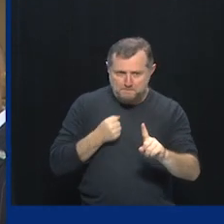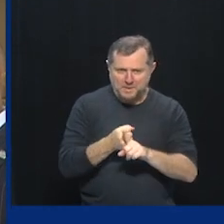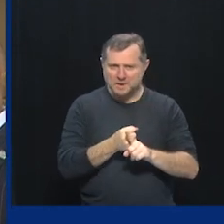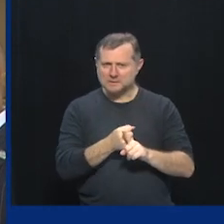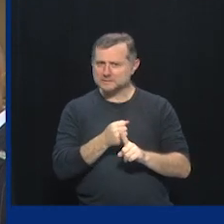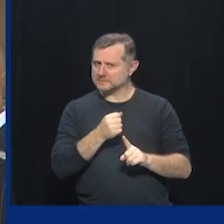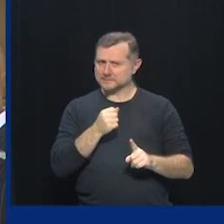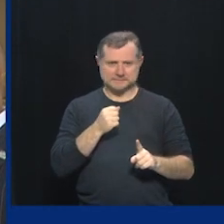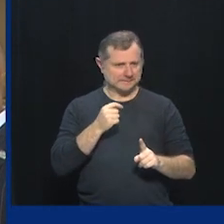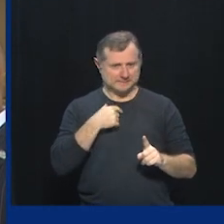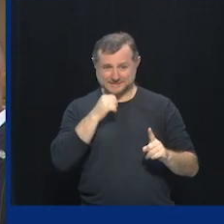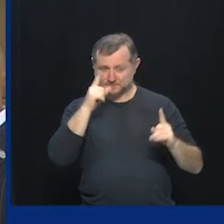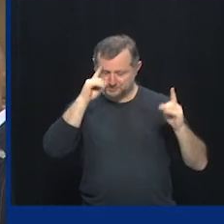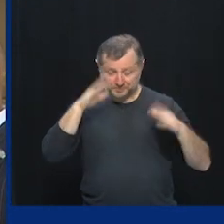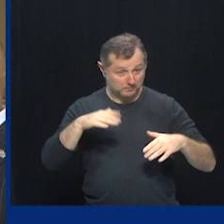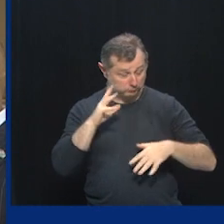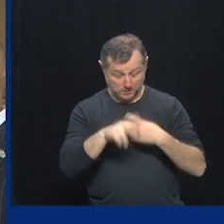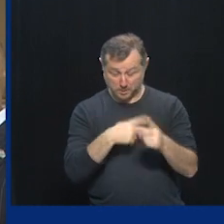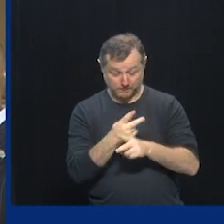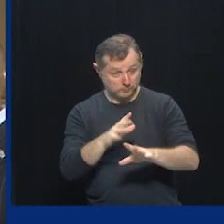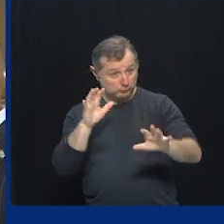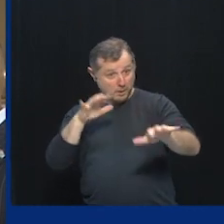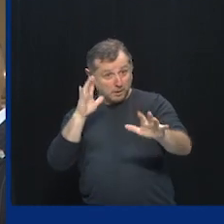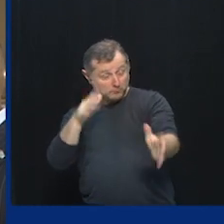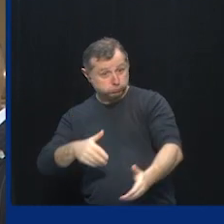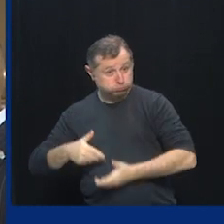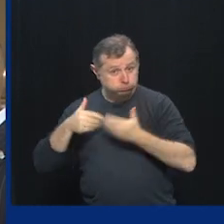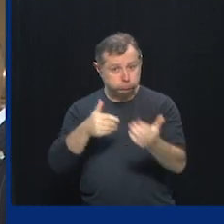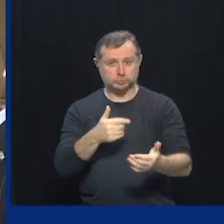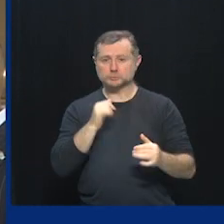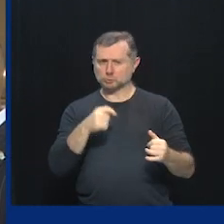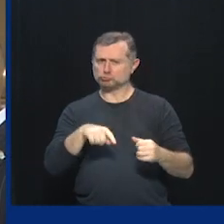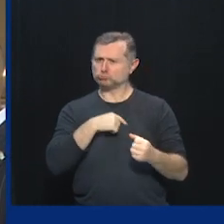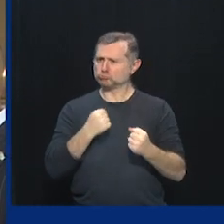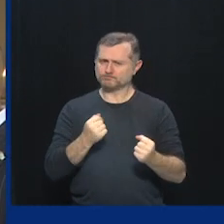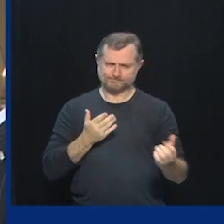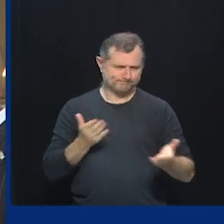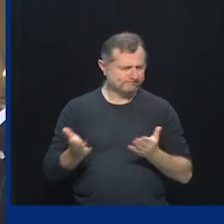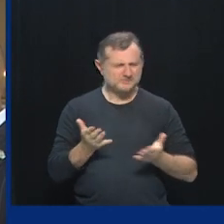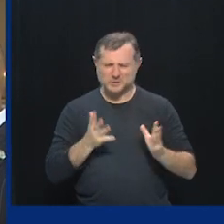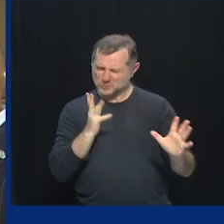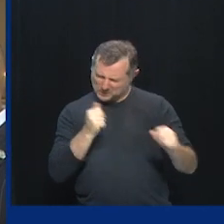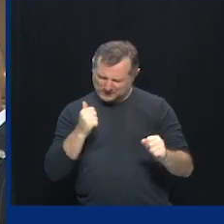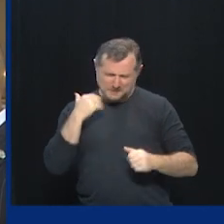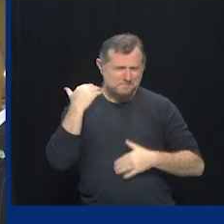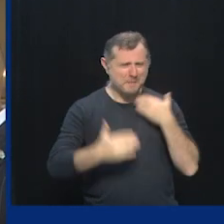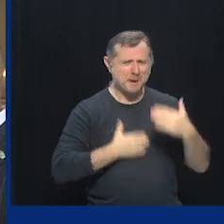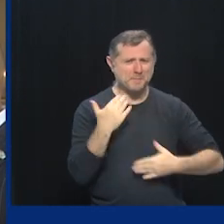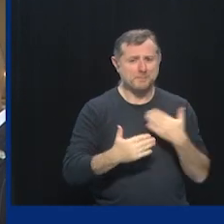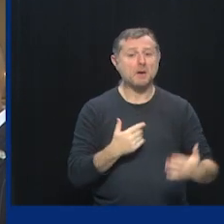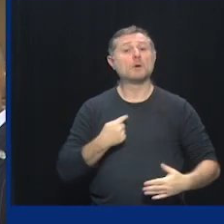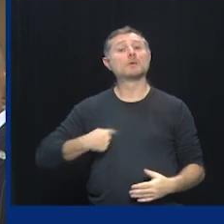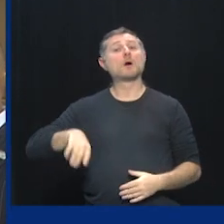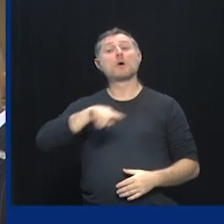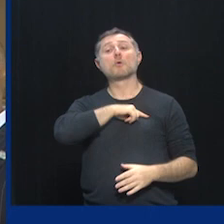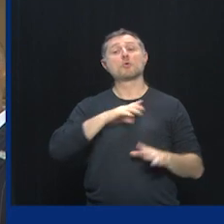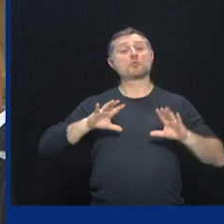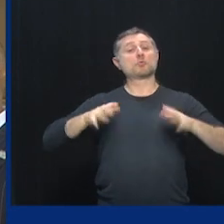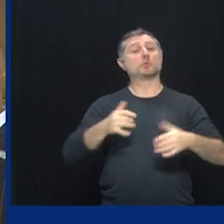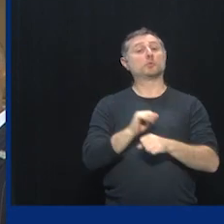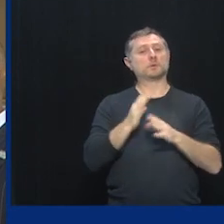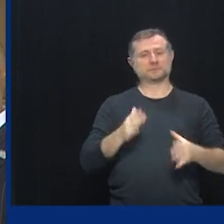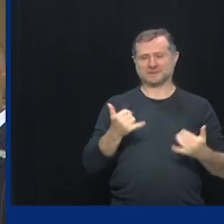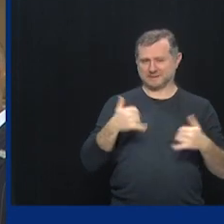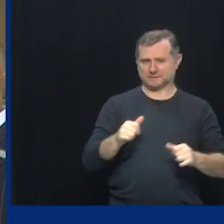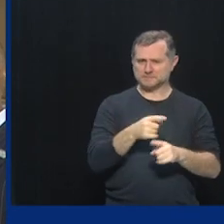of record rainfall, enabling us to restore service much more quickly. Our crews are still out there working around the clock to bring Port